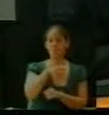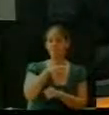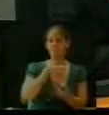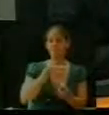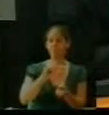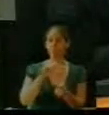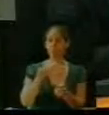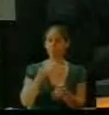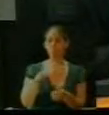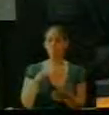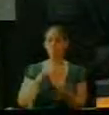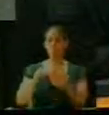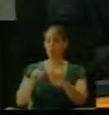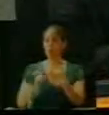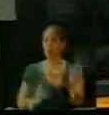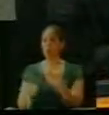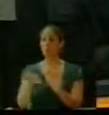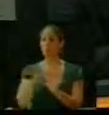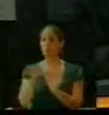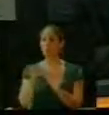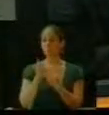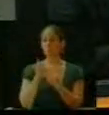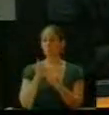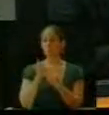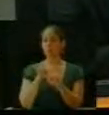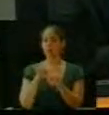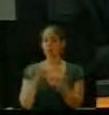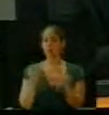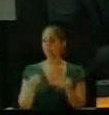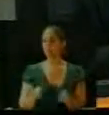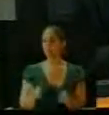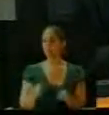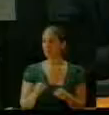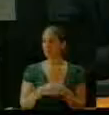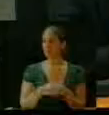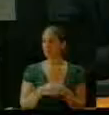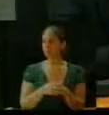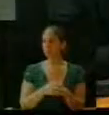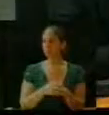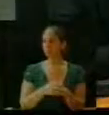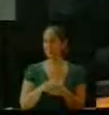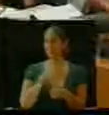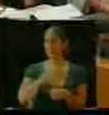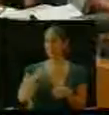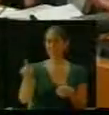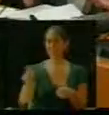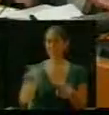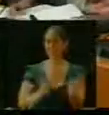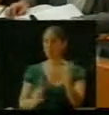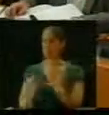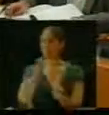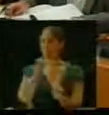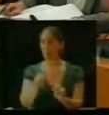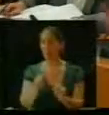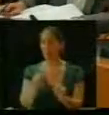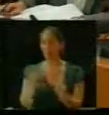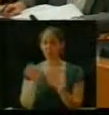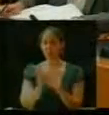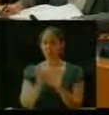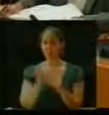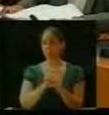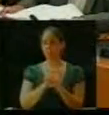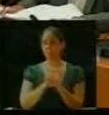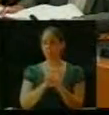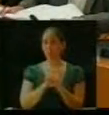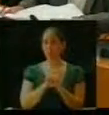done. I agree. These people have to answer to no one. They're not elected by their citizens. But if they come up, Scott, they come up with,